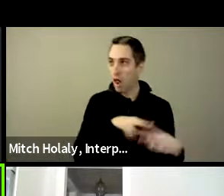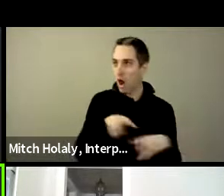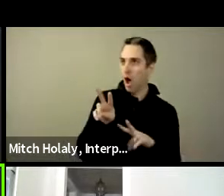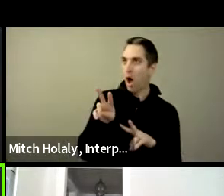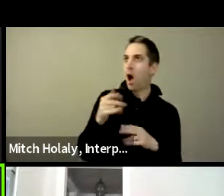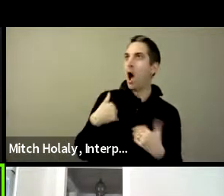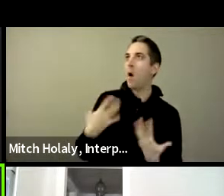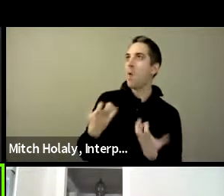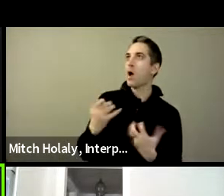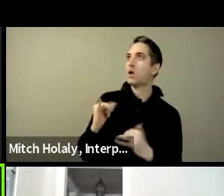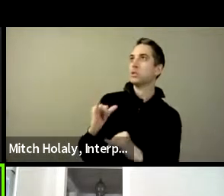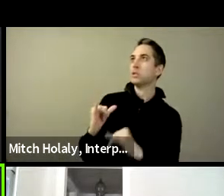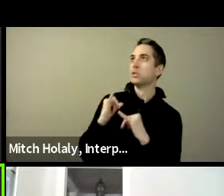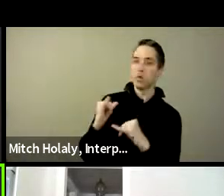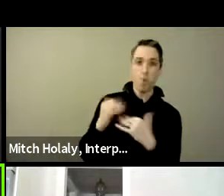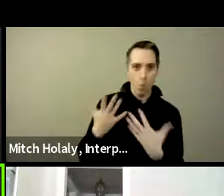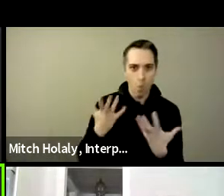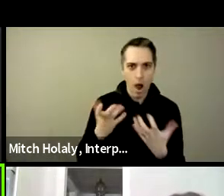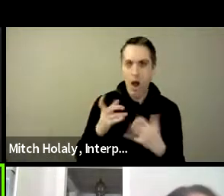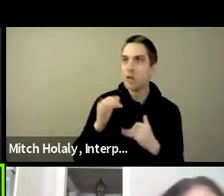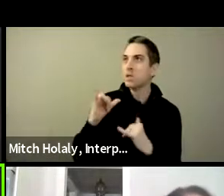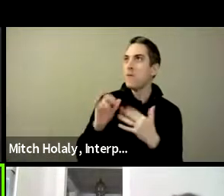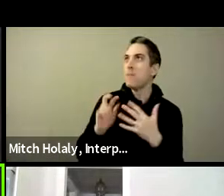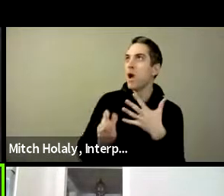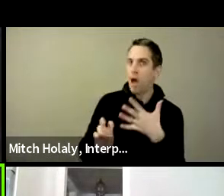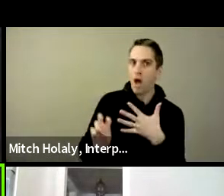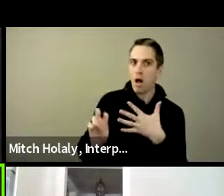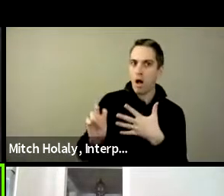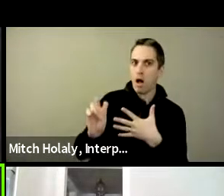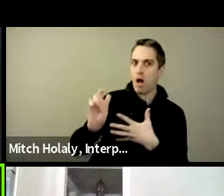to rise through the ranks.